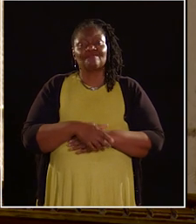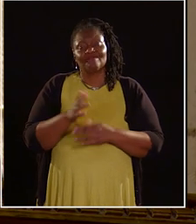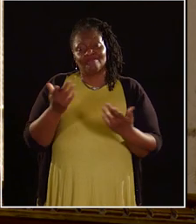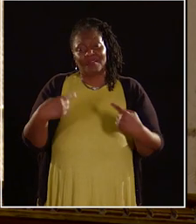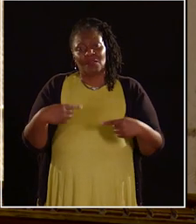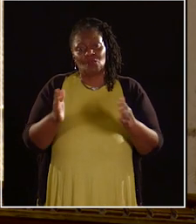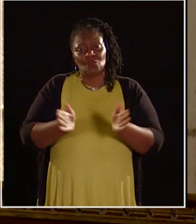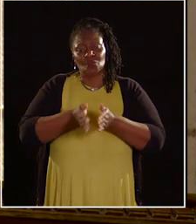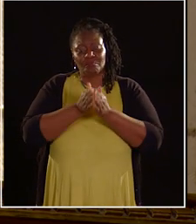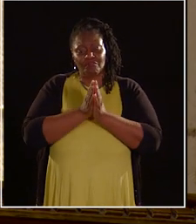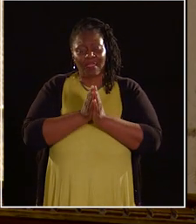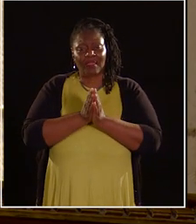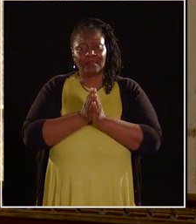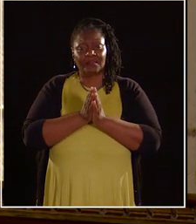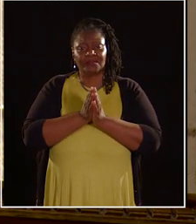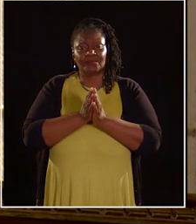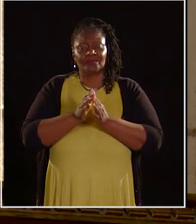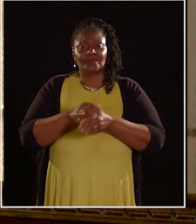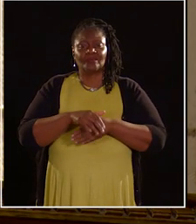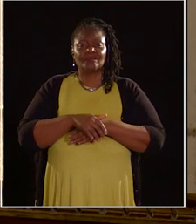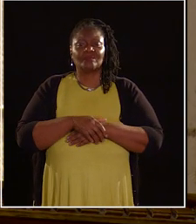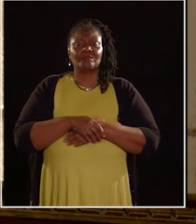So let us pray.